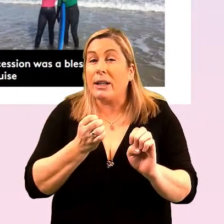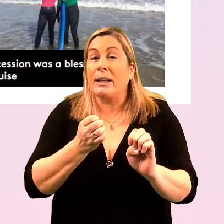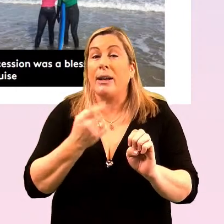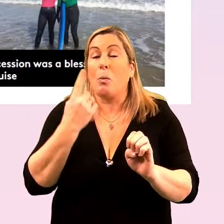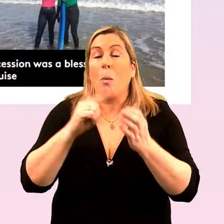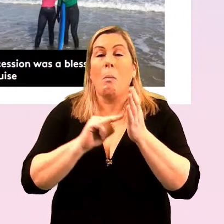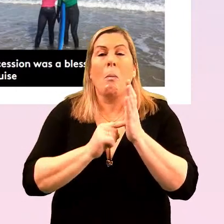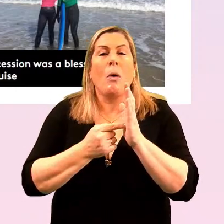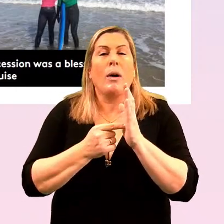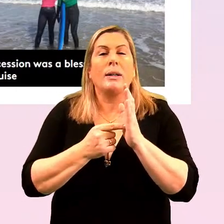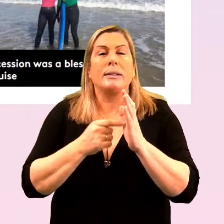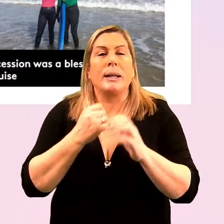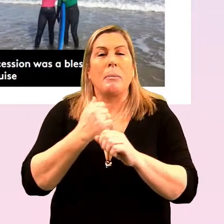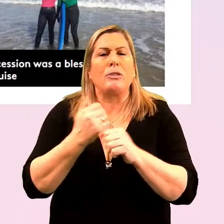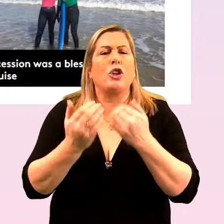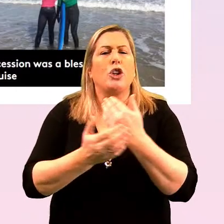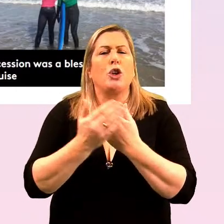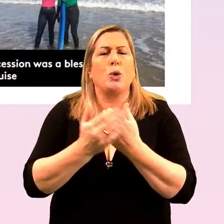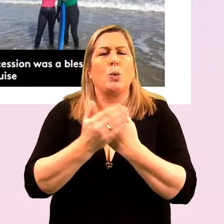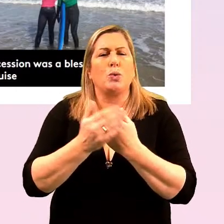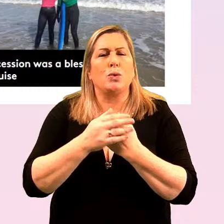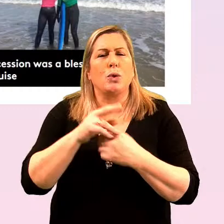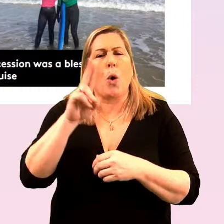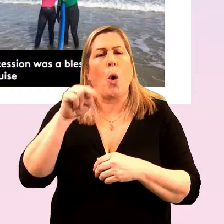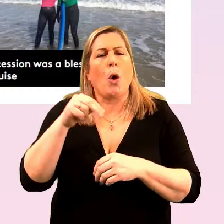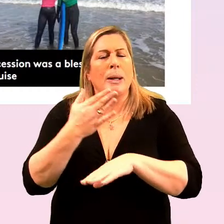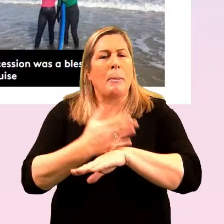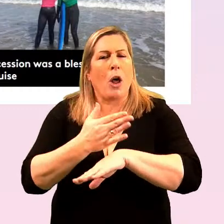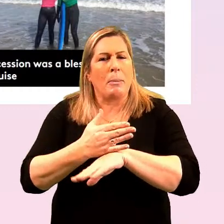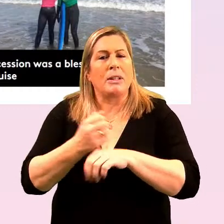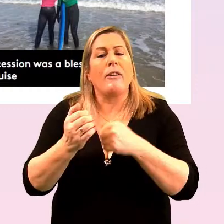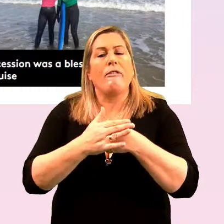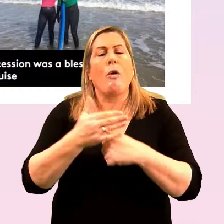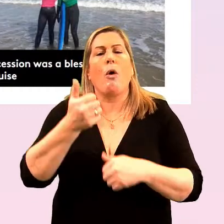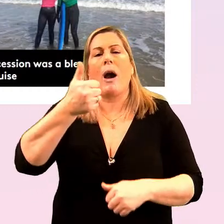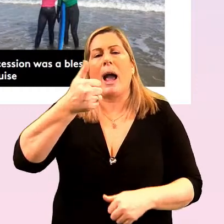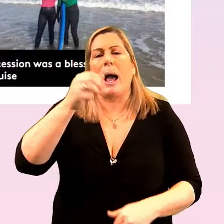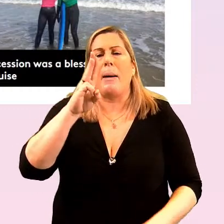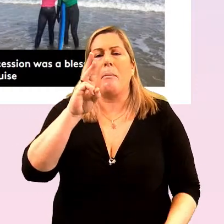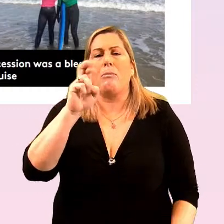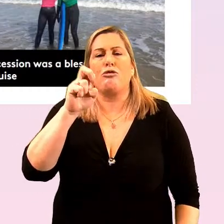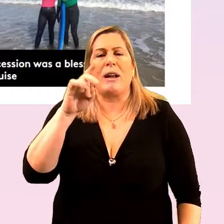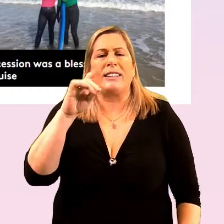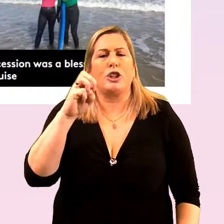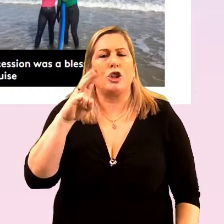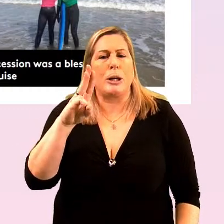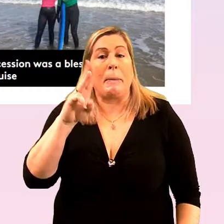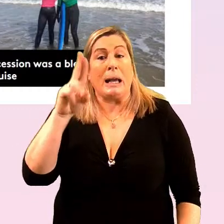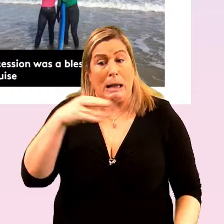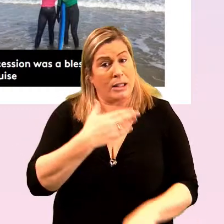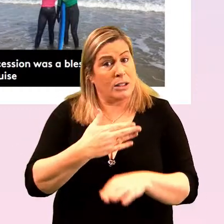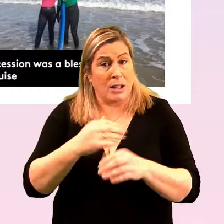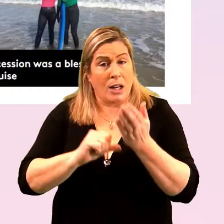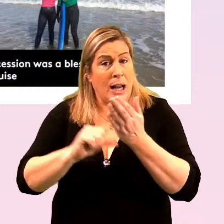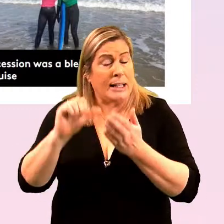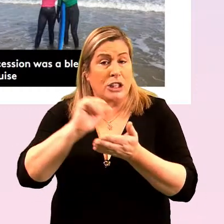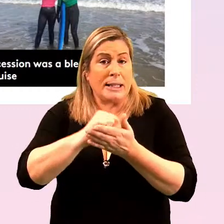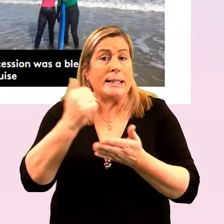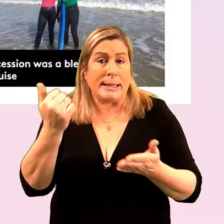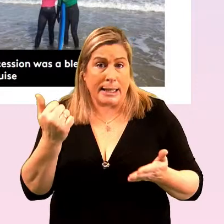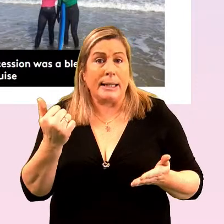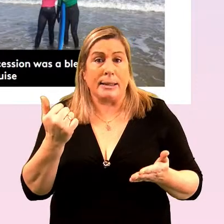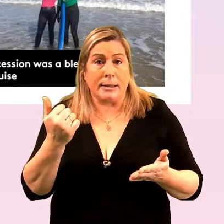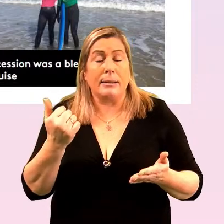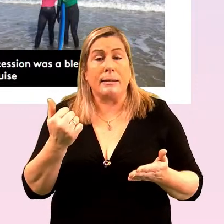of the youth unemployment, for an apprenticeship, for example, you can start that at age 16. And in fact,